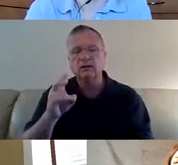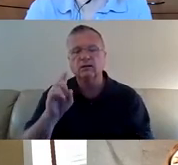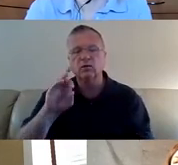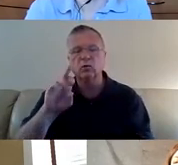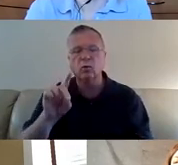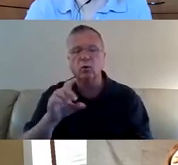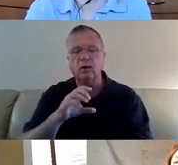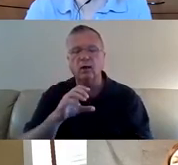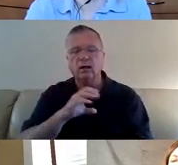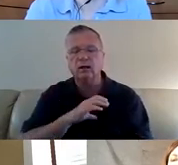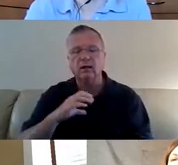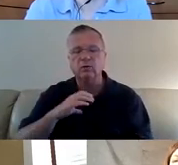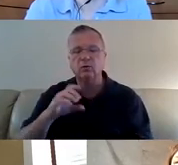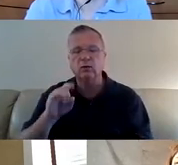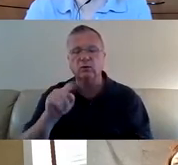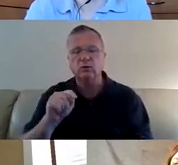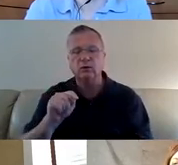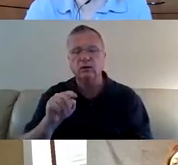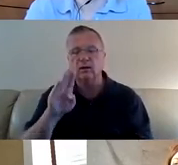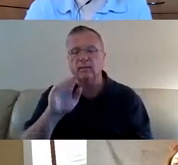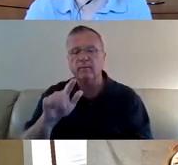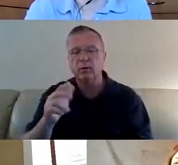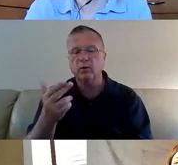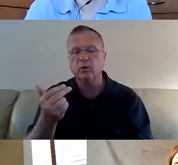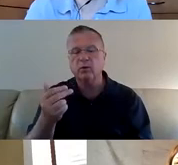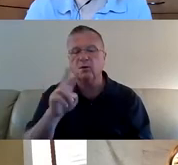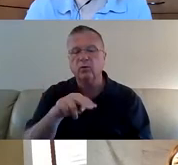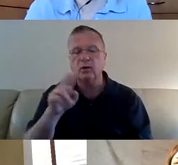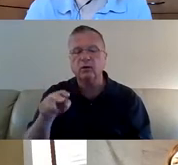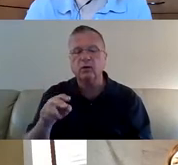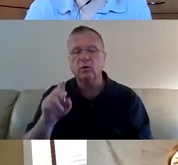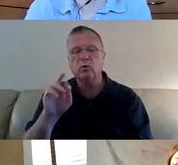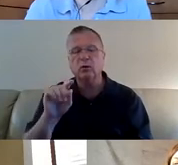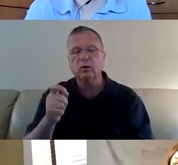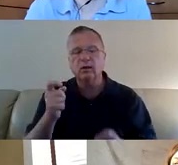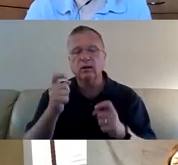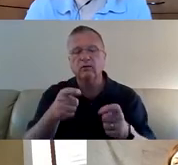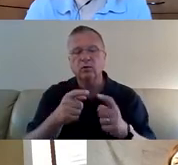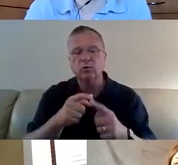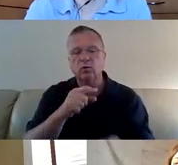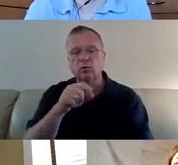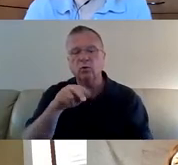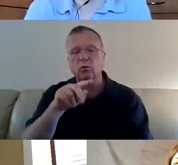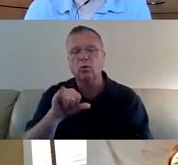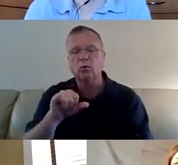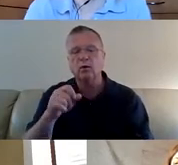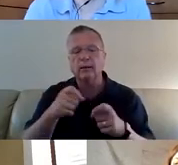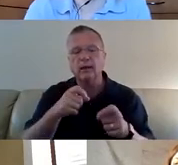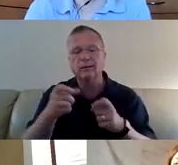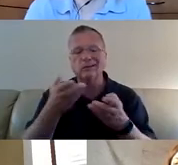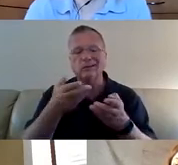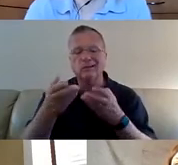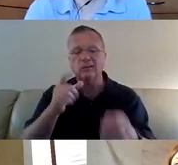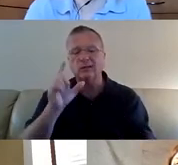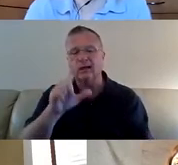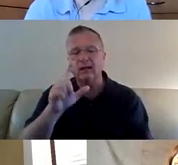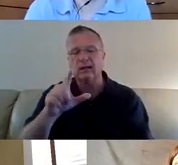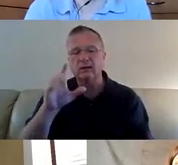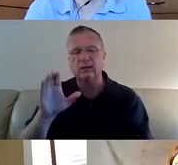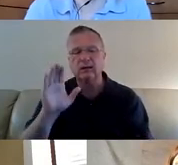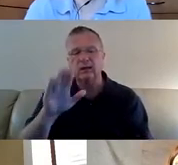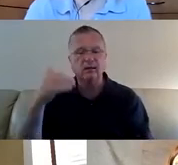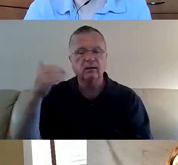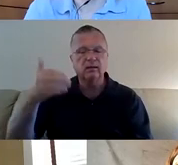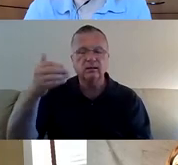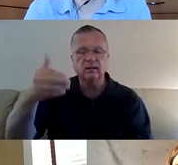Number 1322, Resolution granting unto Quality Managed Services, LLC, their successors and assigns